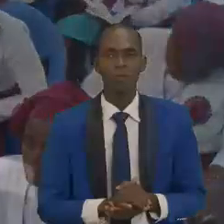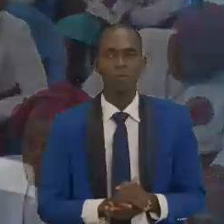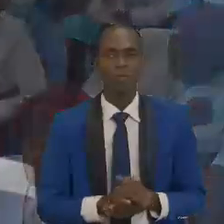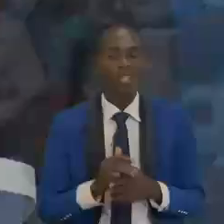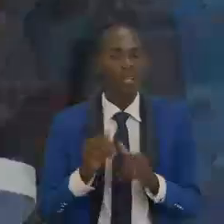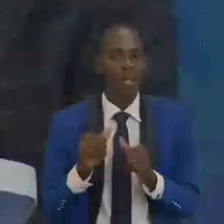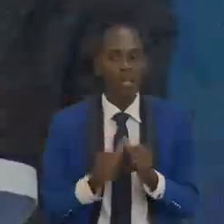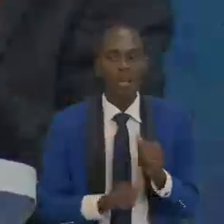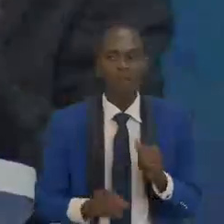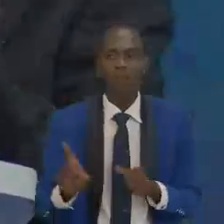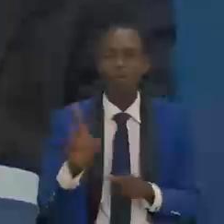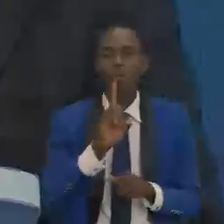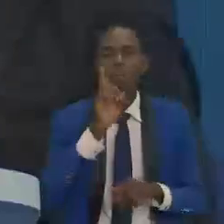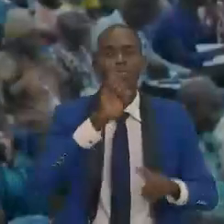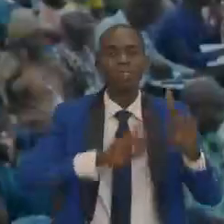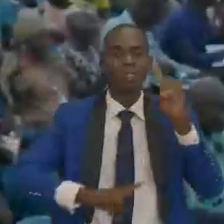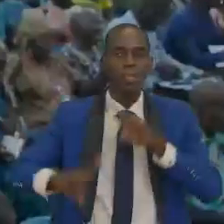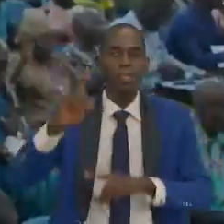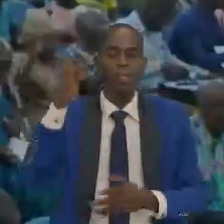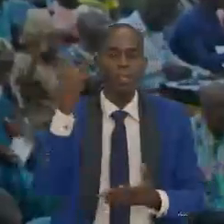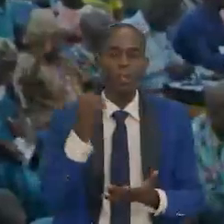Everybody say amen.